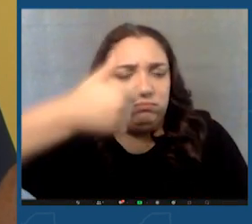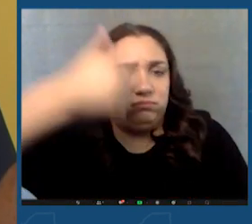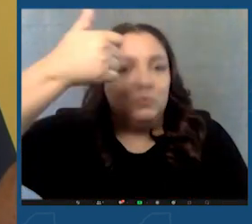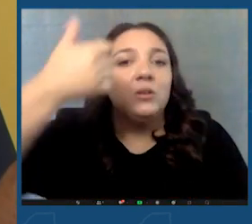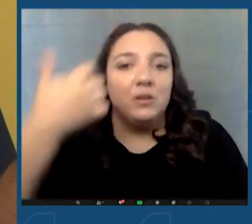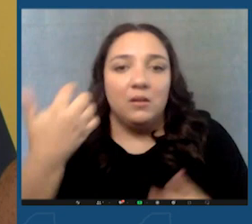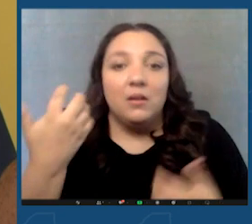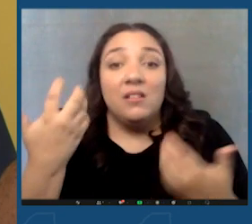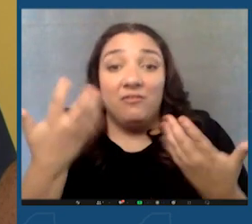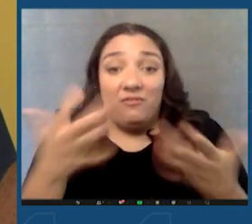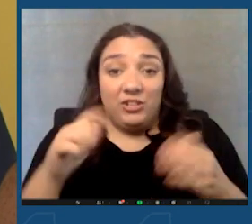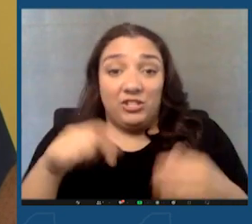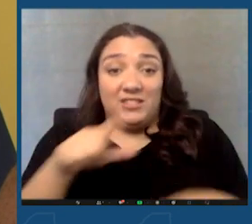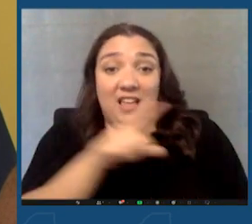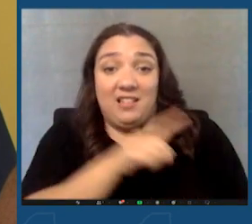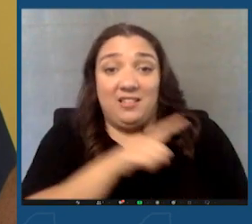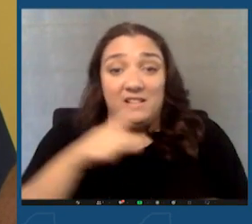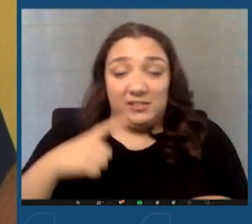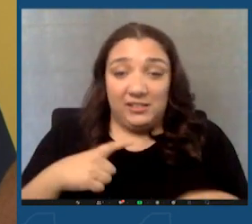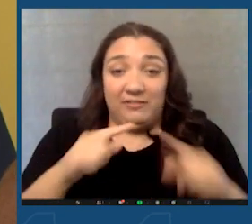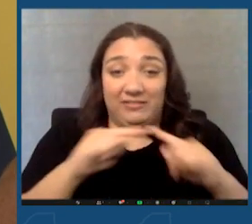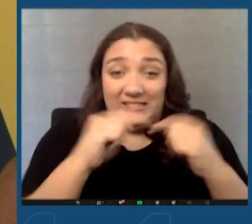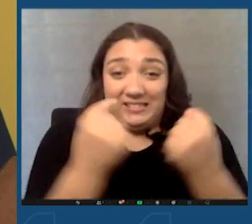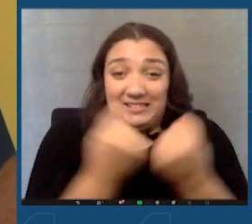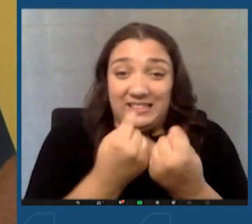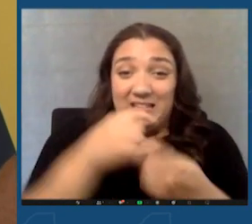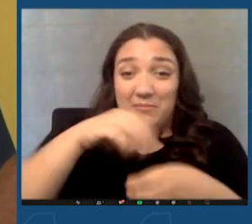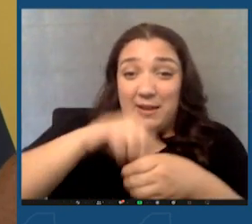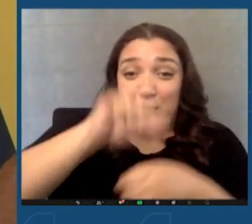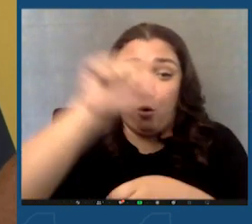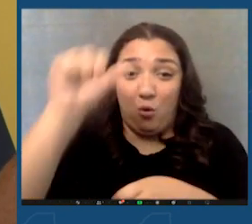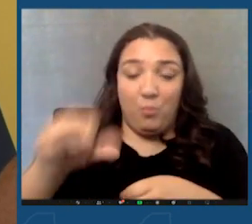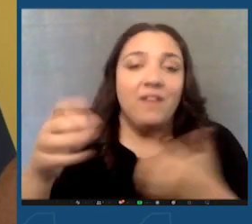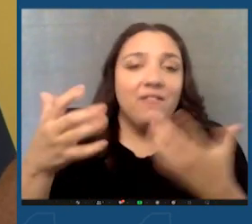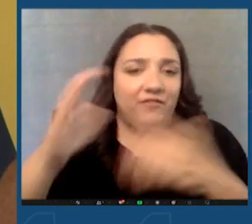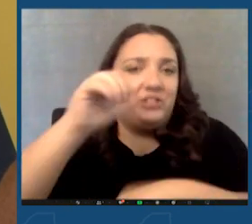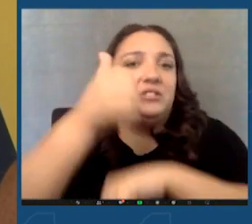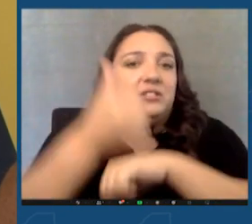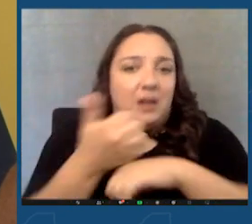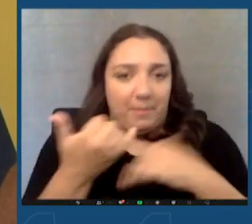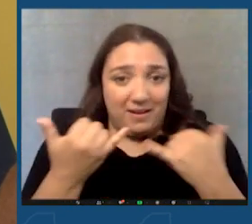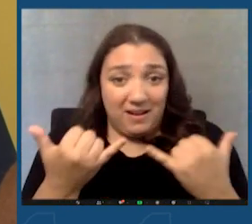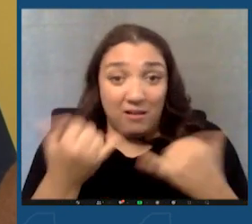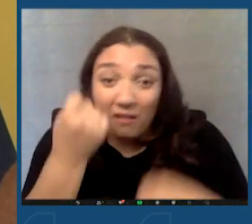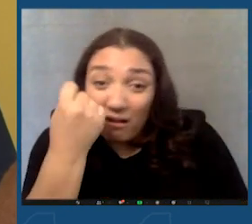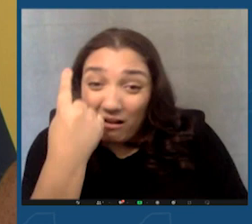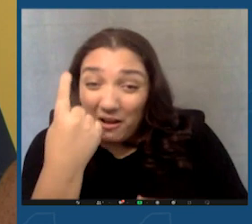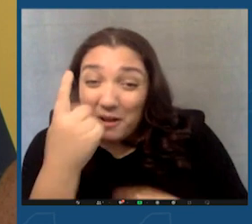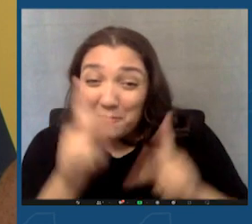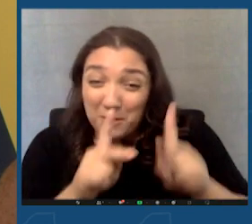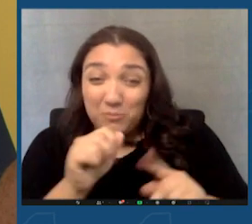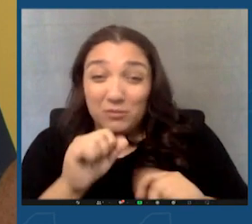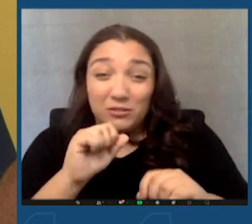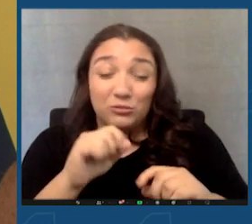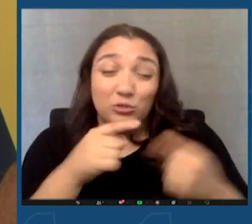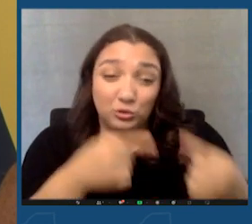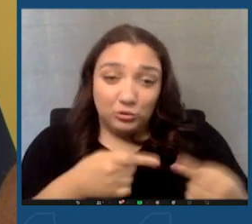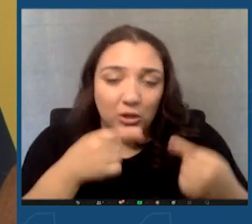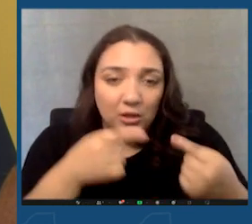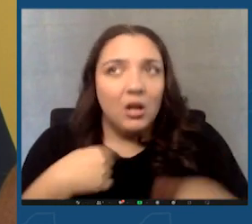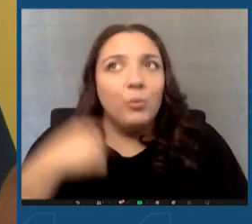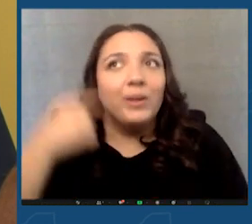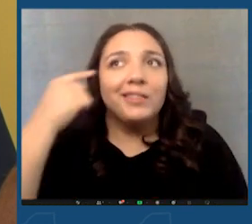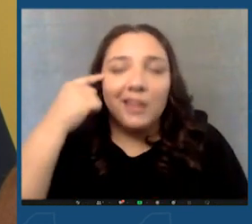team and our leaders in Albany, we said at this time, at this moment of time when people are struggling, let's give people a